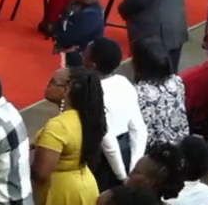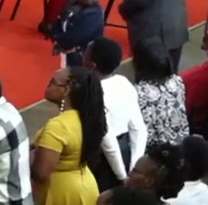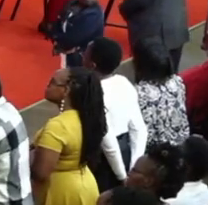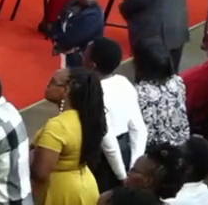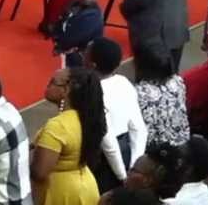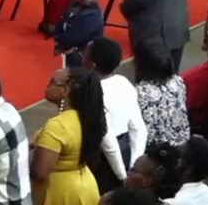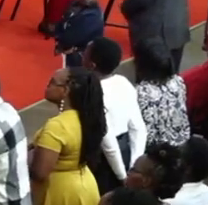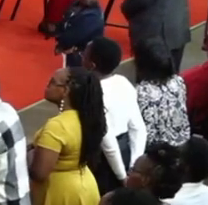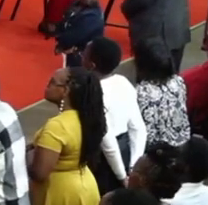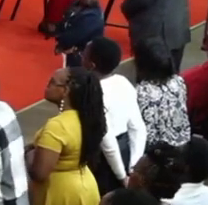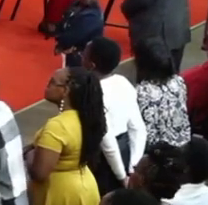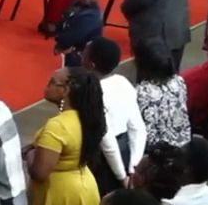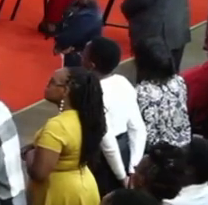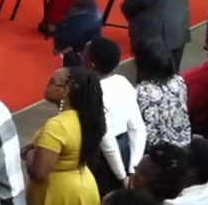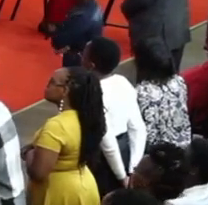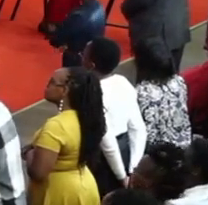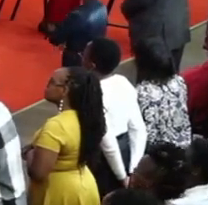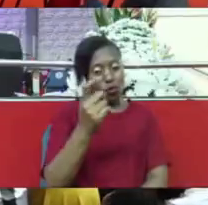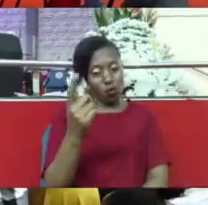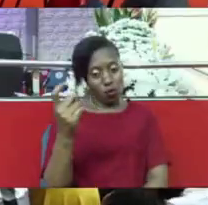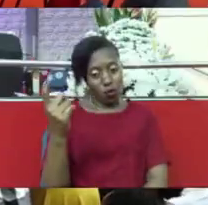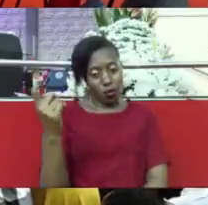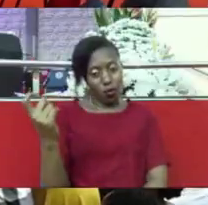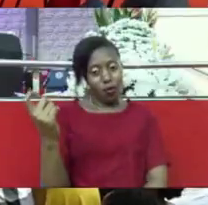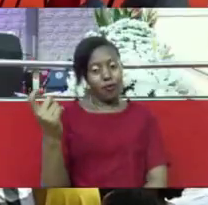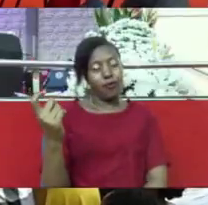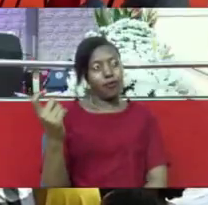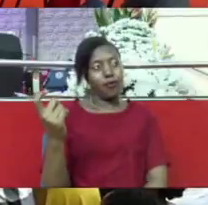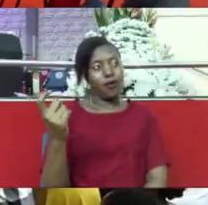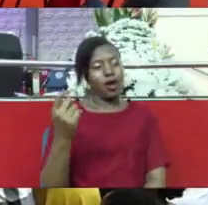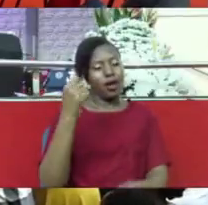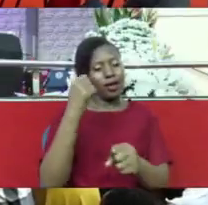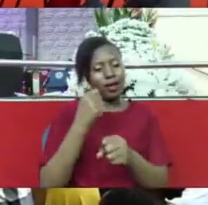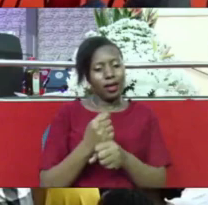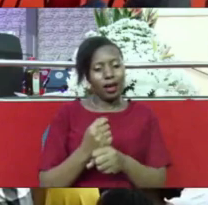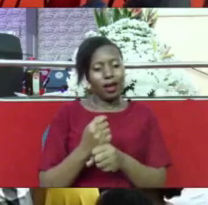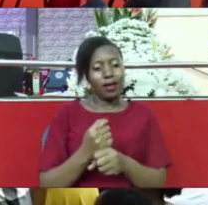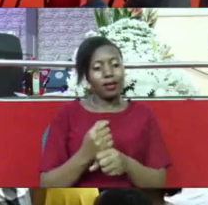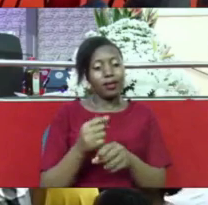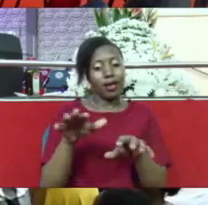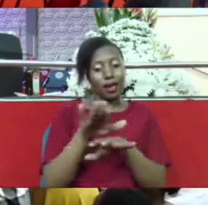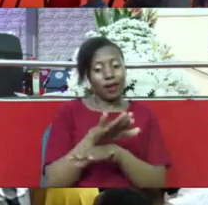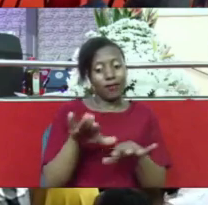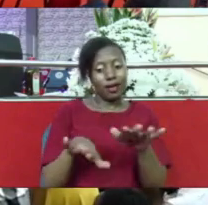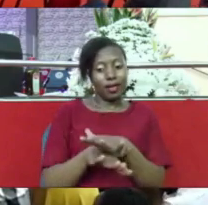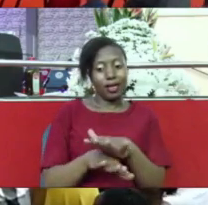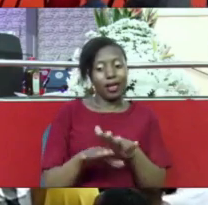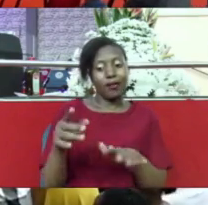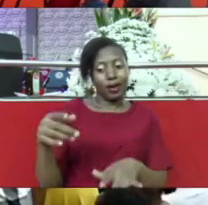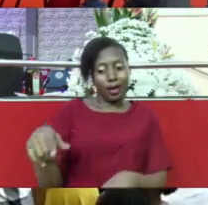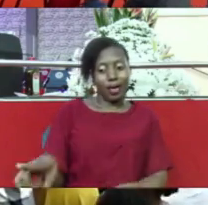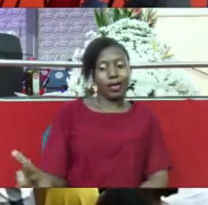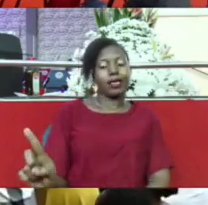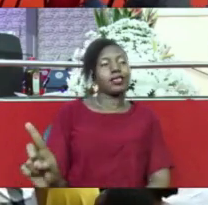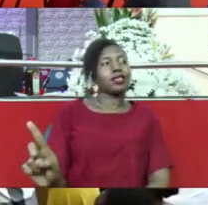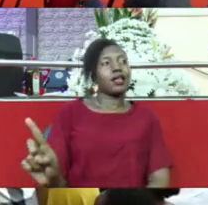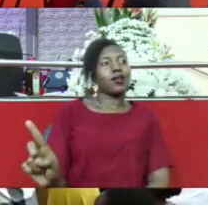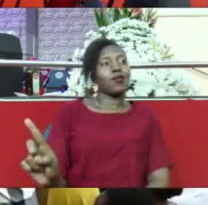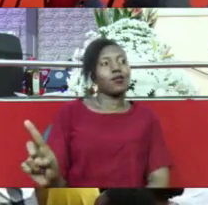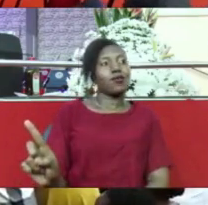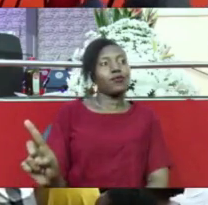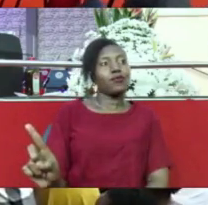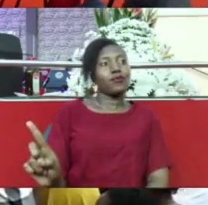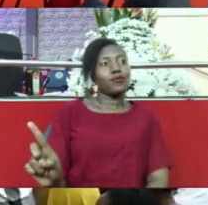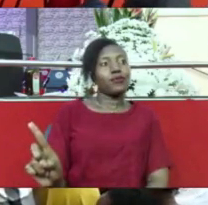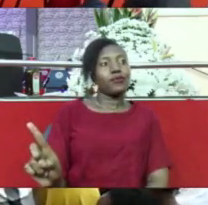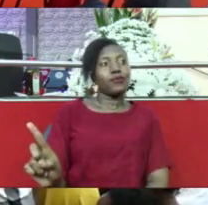Church, a worm, kanisa mdudu, does everything by itself. Inafanya kitu vitu kila kitu